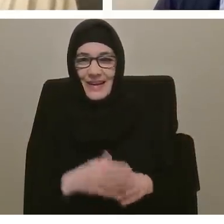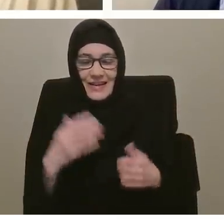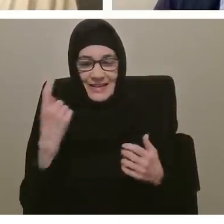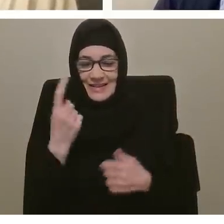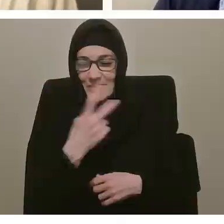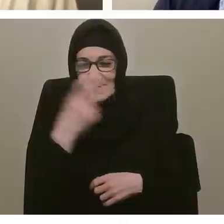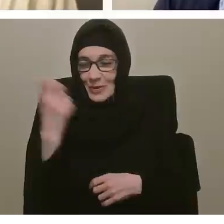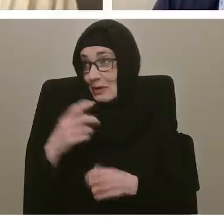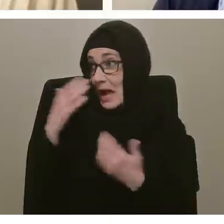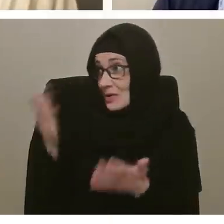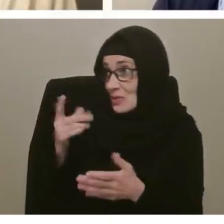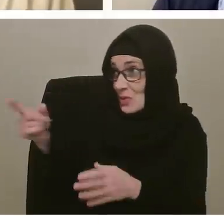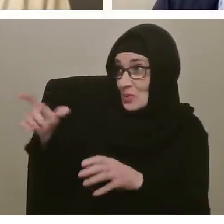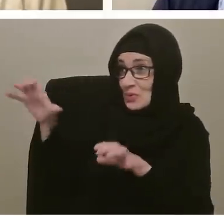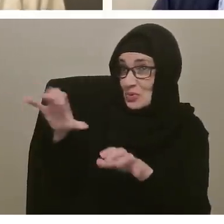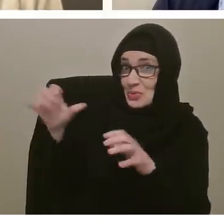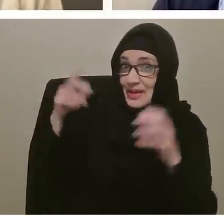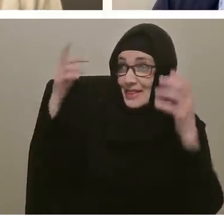fellow. That's maybe a jinn series now.